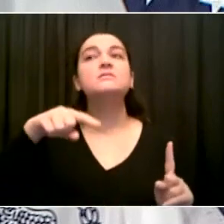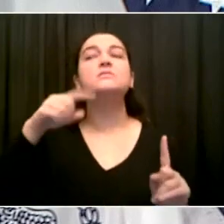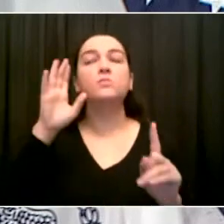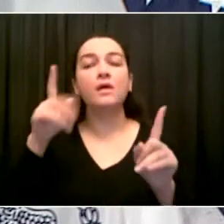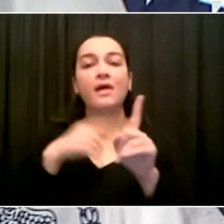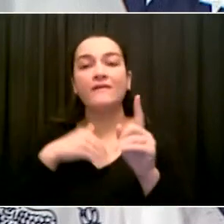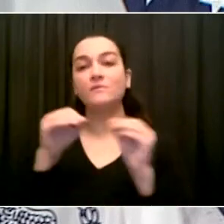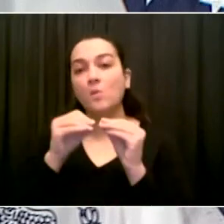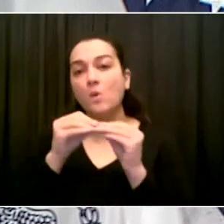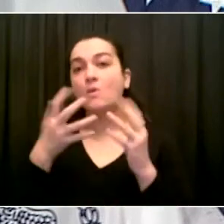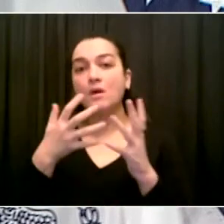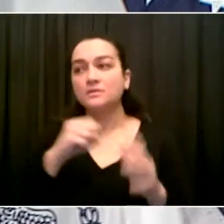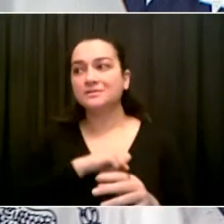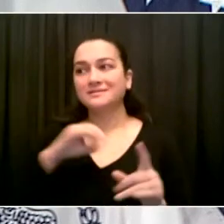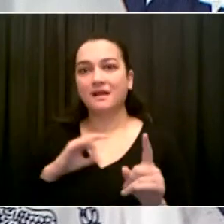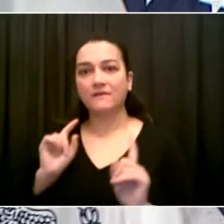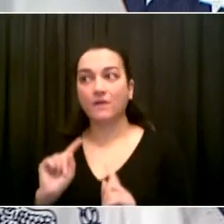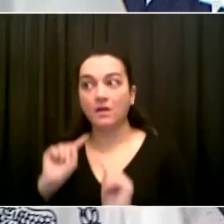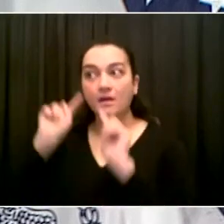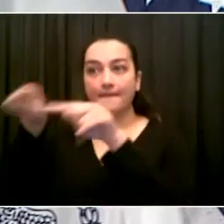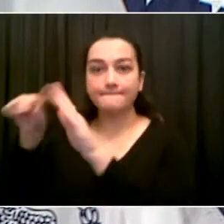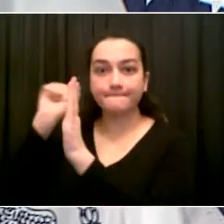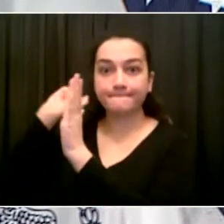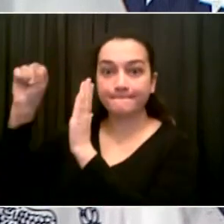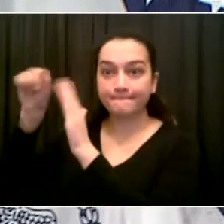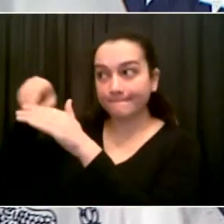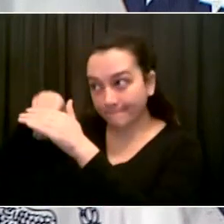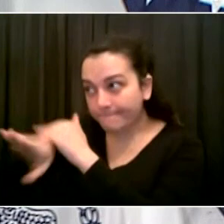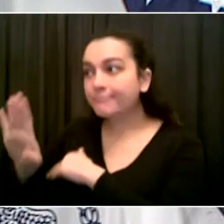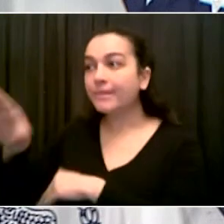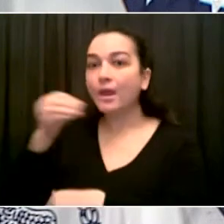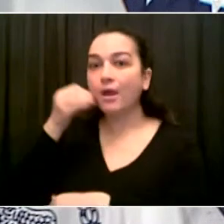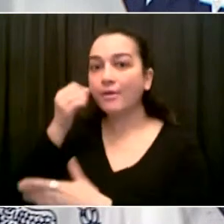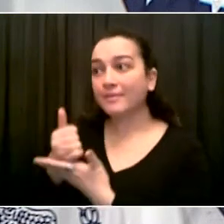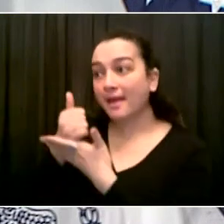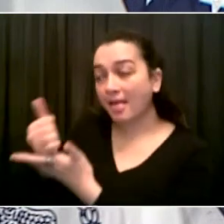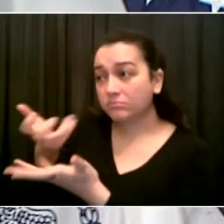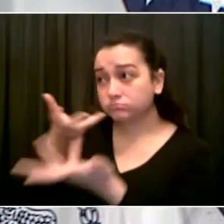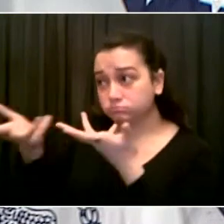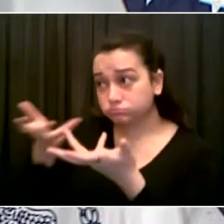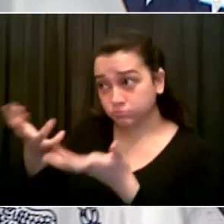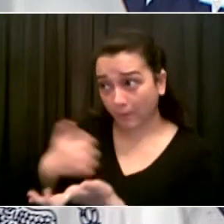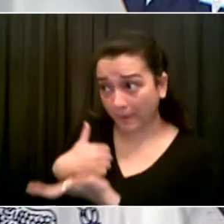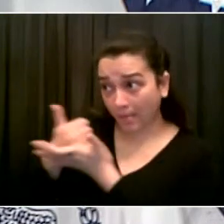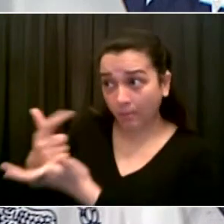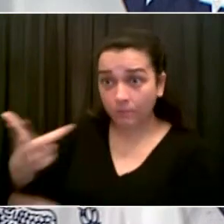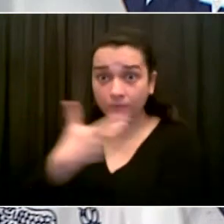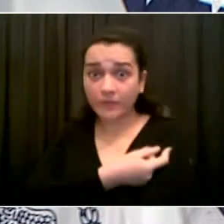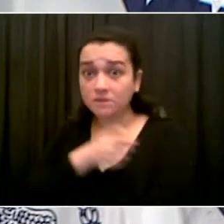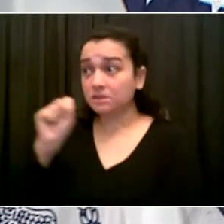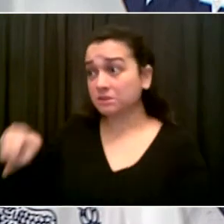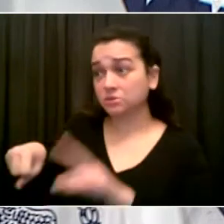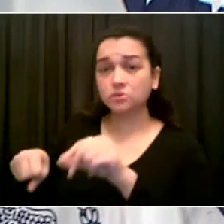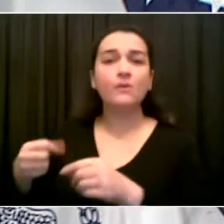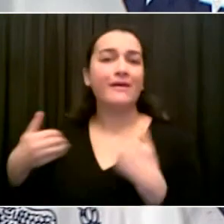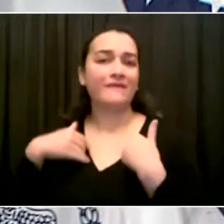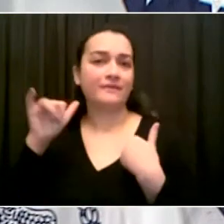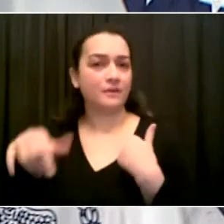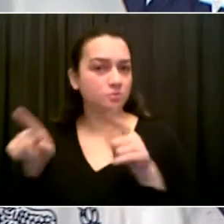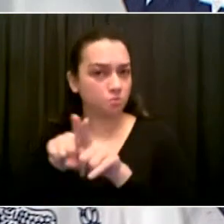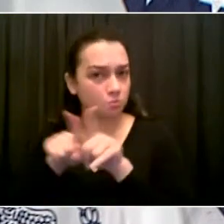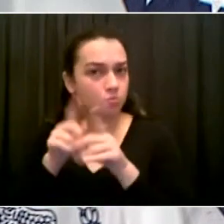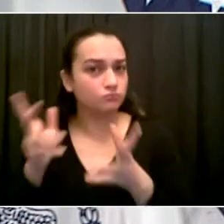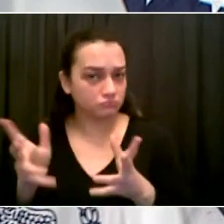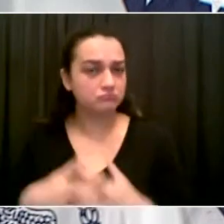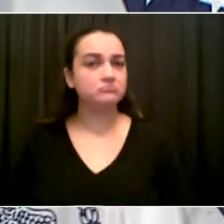I certainly can relate and say, you know, if someone said to me, hey, you just have to walk up, that is simpler. And I think a lot of seniors will therefore like